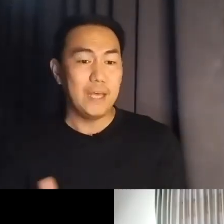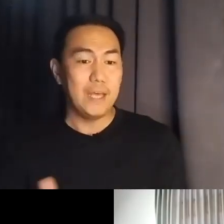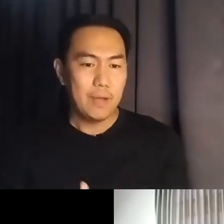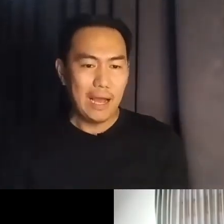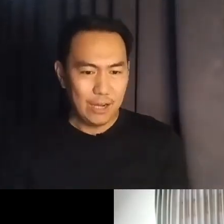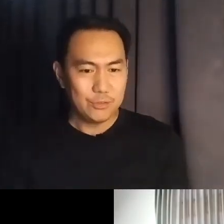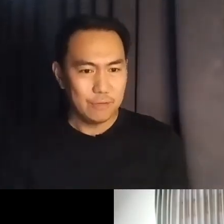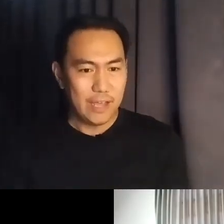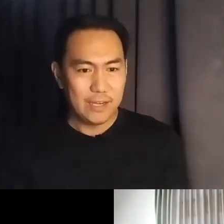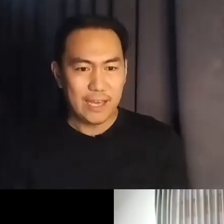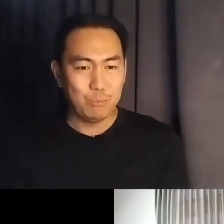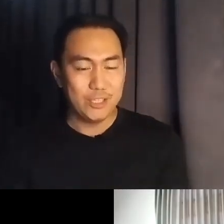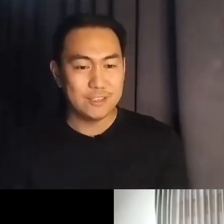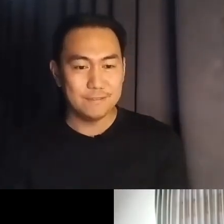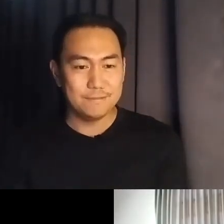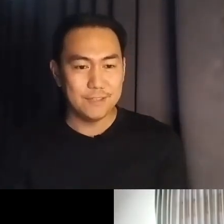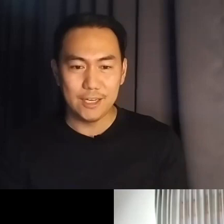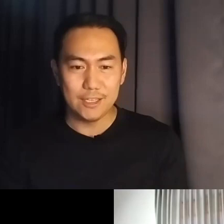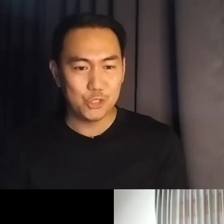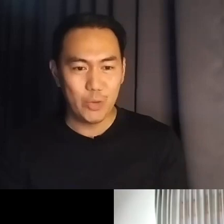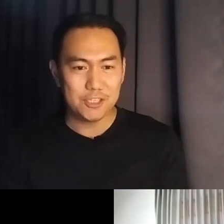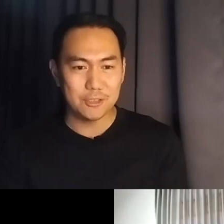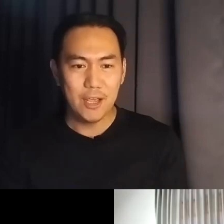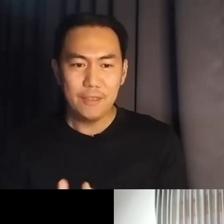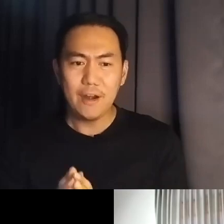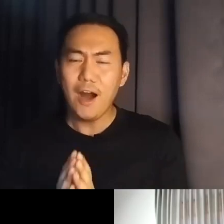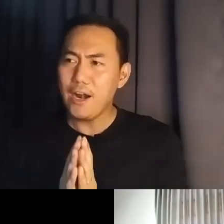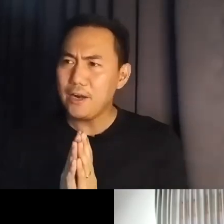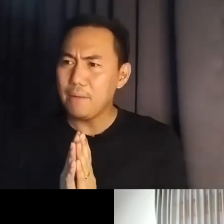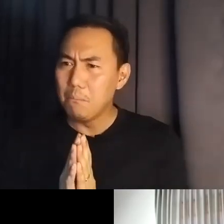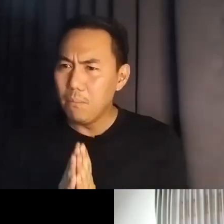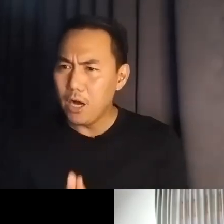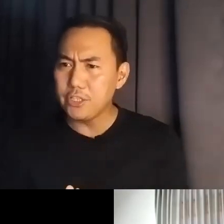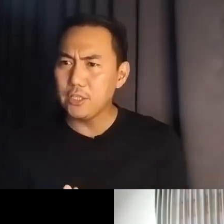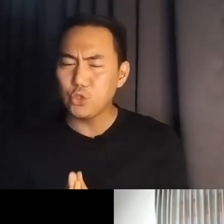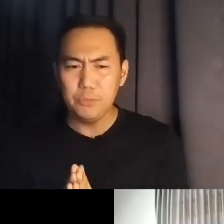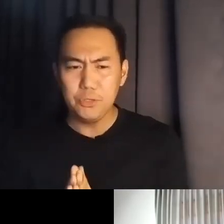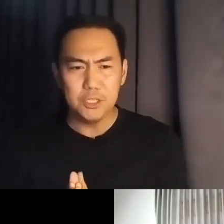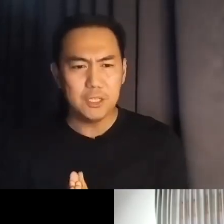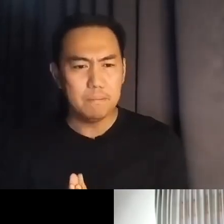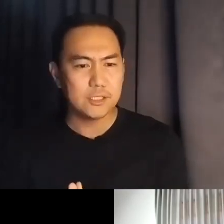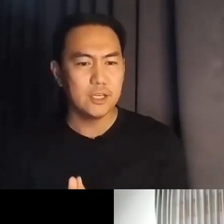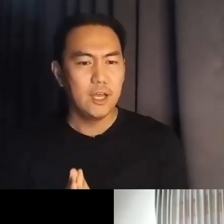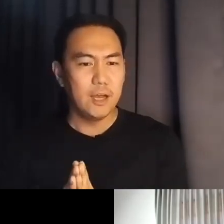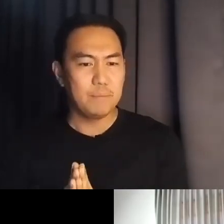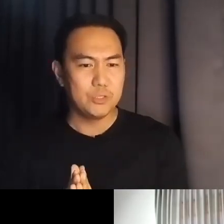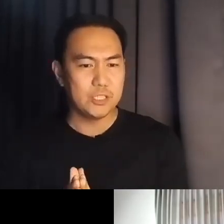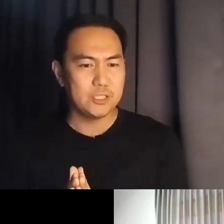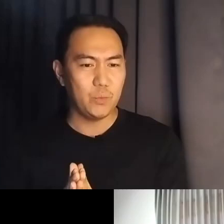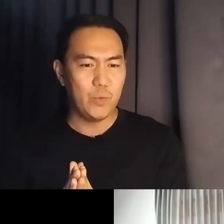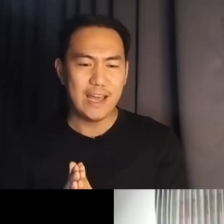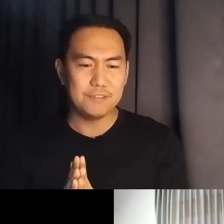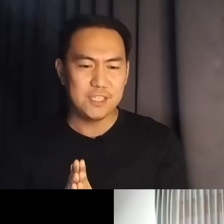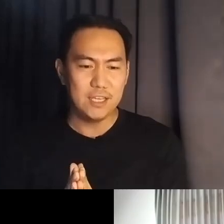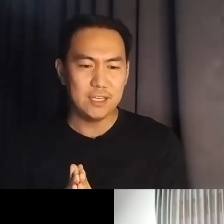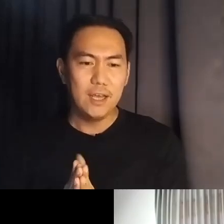lift them out of any exploitative situation. There are model community-based approaches that